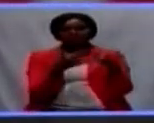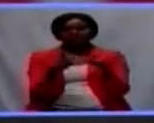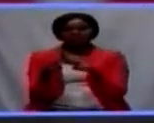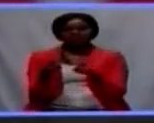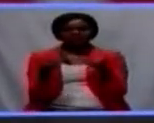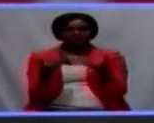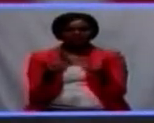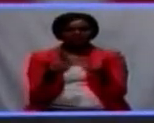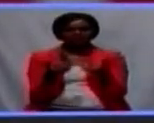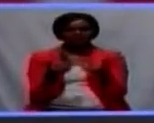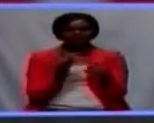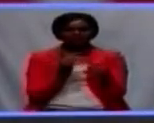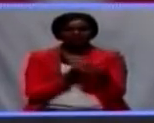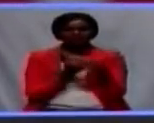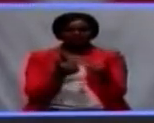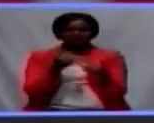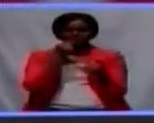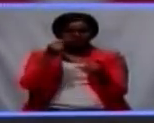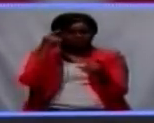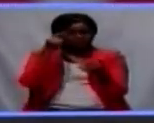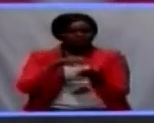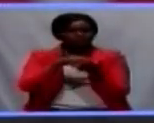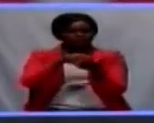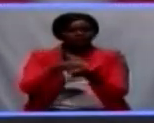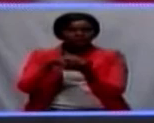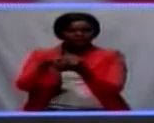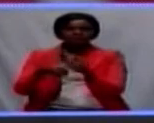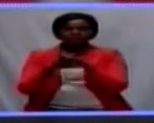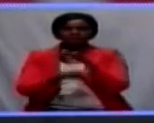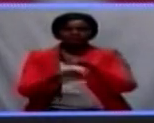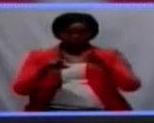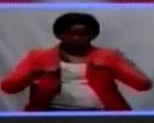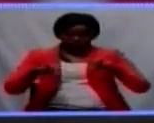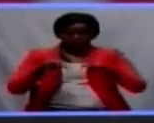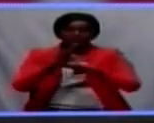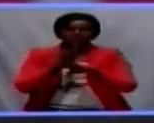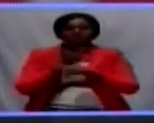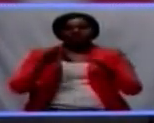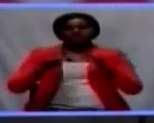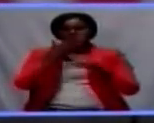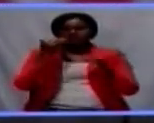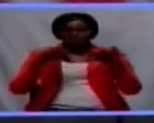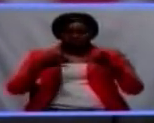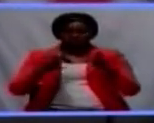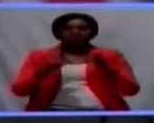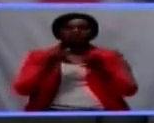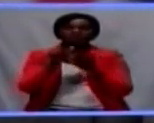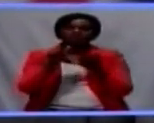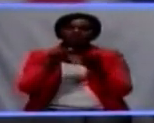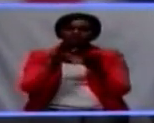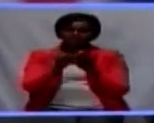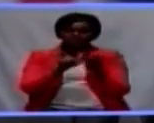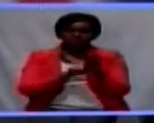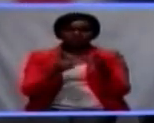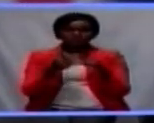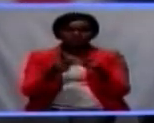And therefore, we are saying, for cases under investigations, cases before court, let's allow the due process, okay?